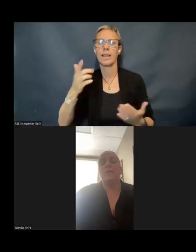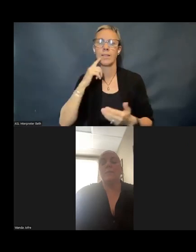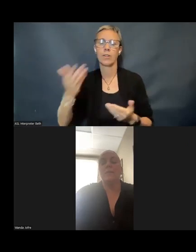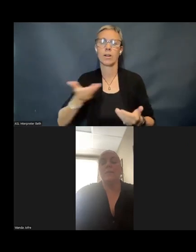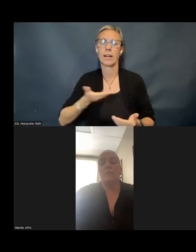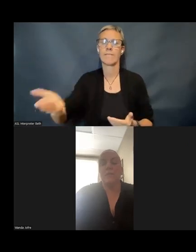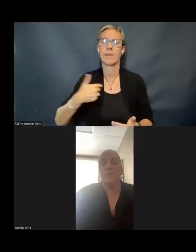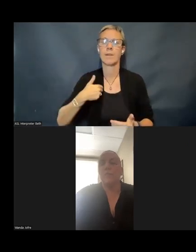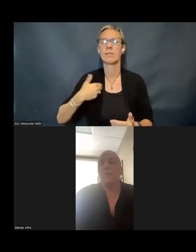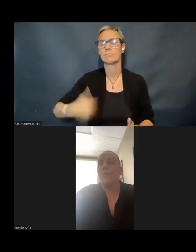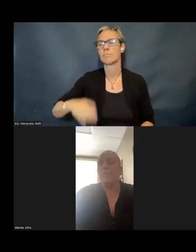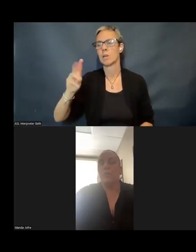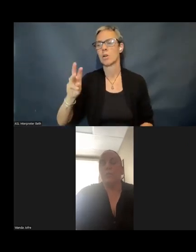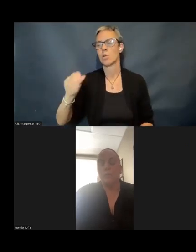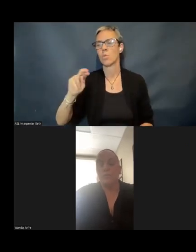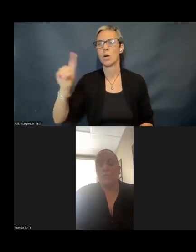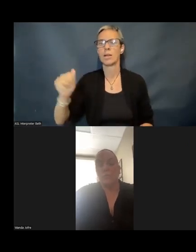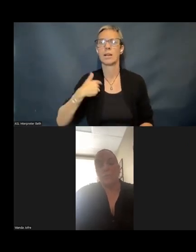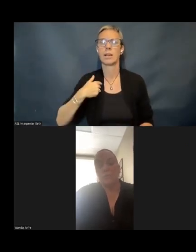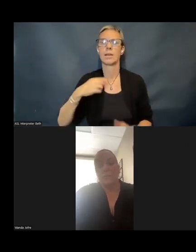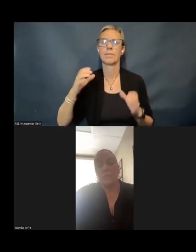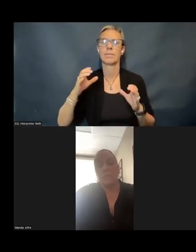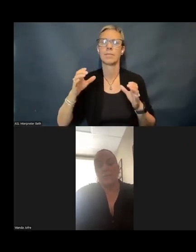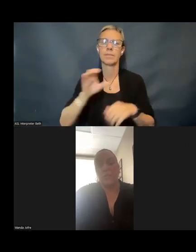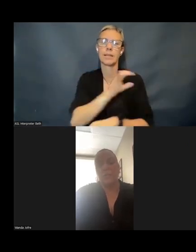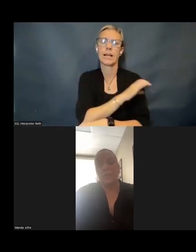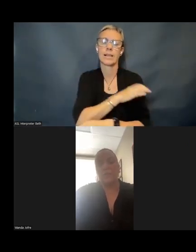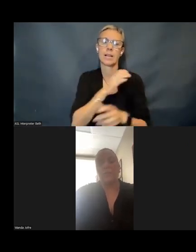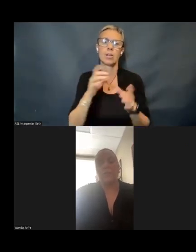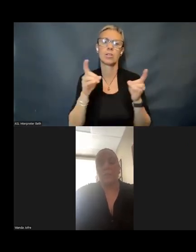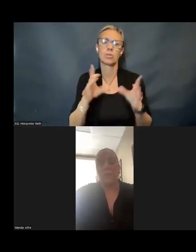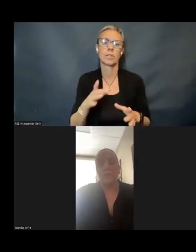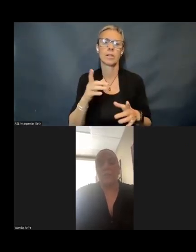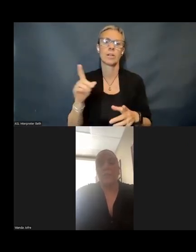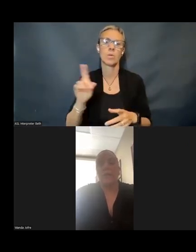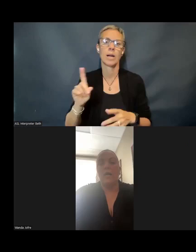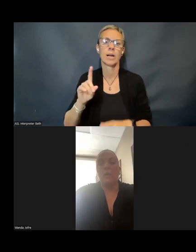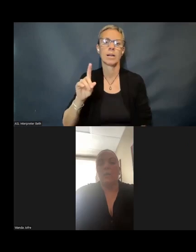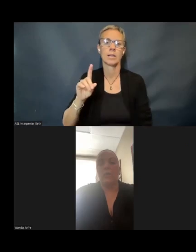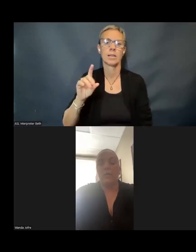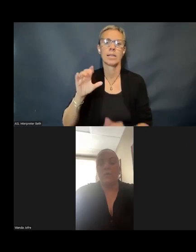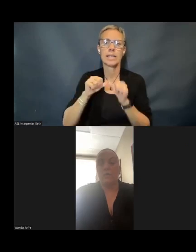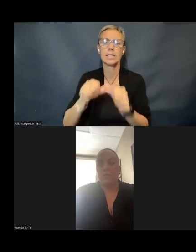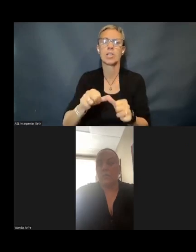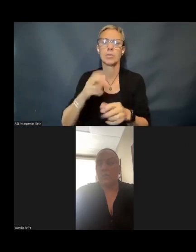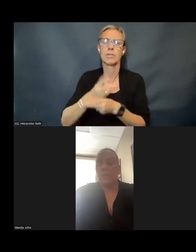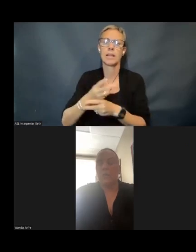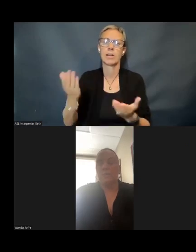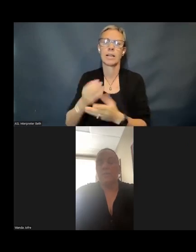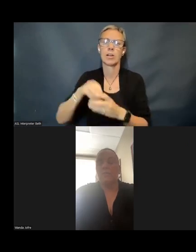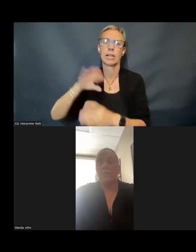is Wanda. I'm the Clinical Director of Acute and Emergency Response Services at Continuum of Care here in New Haven, where I